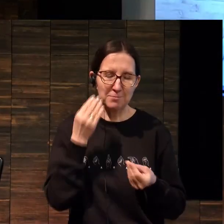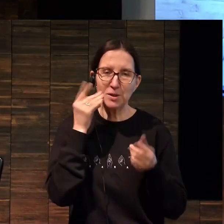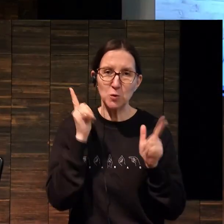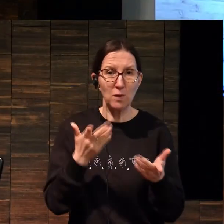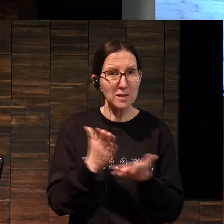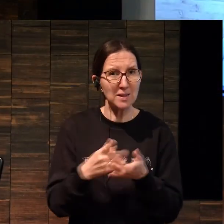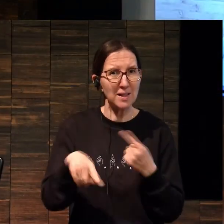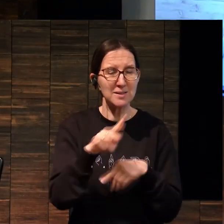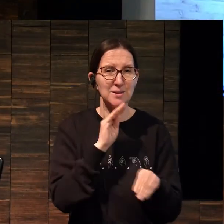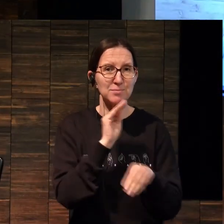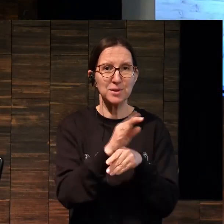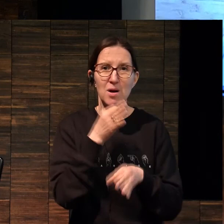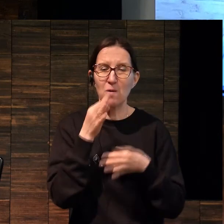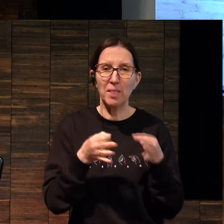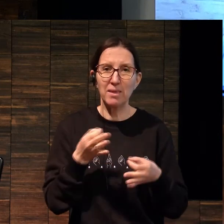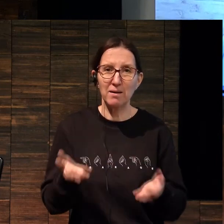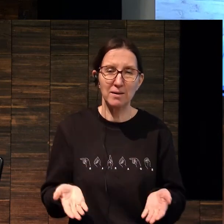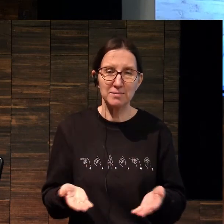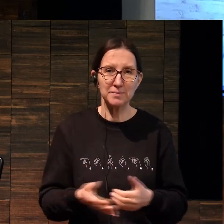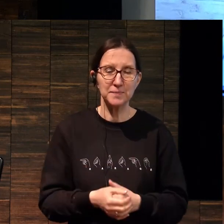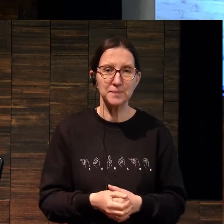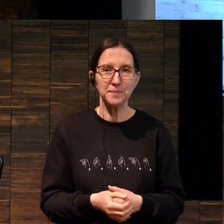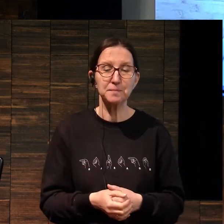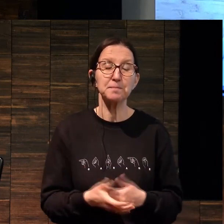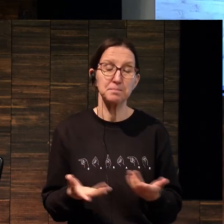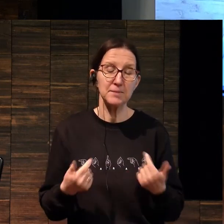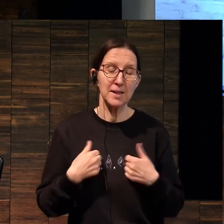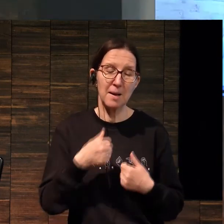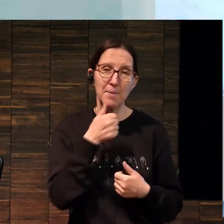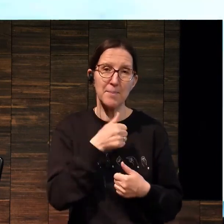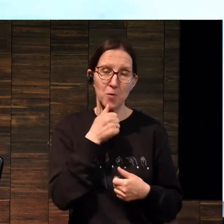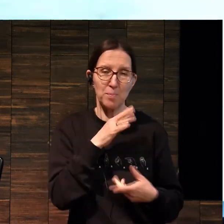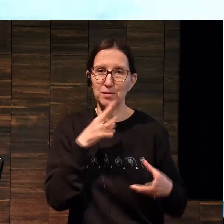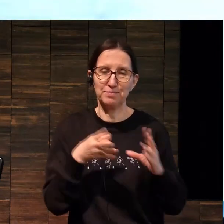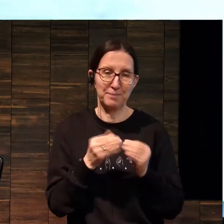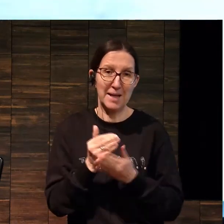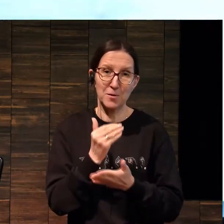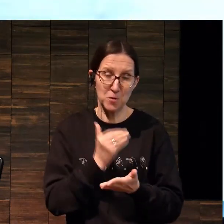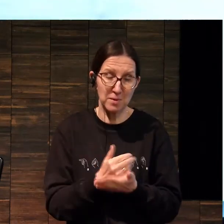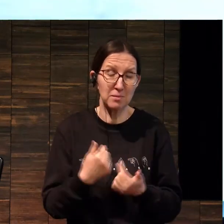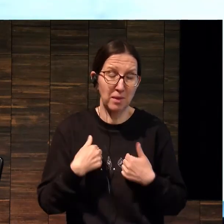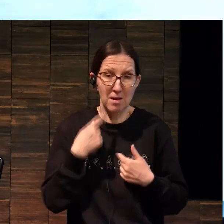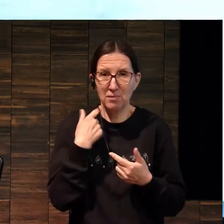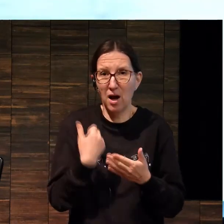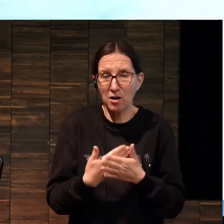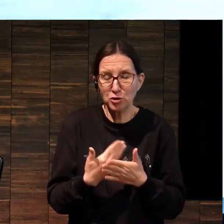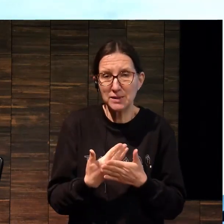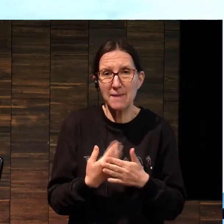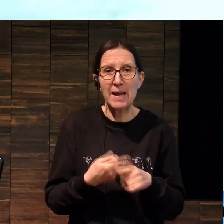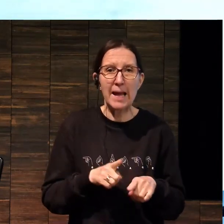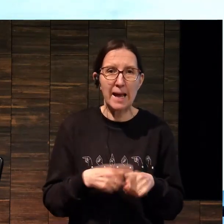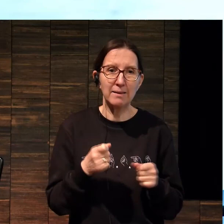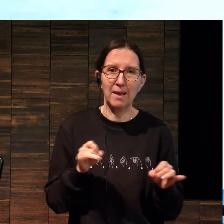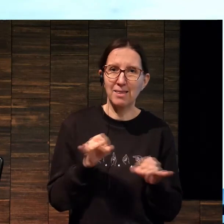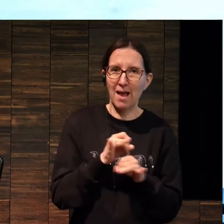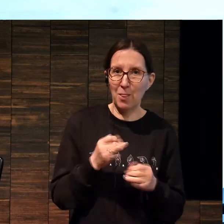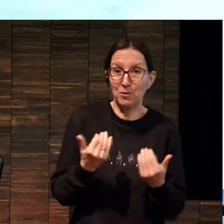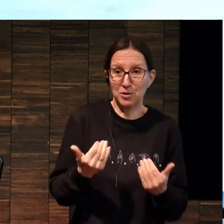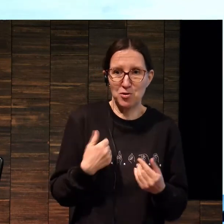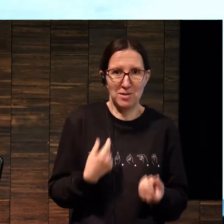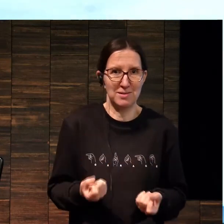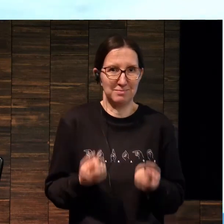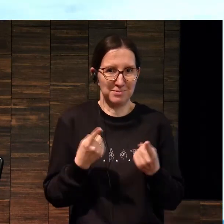I completely agree with you. Are there any comments from the audience? Okay, then I will try to sum up our